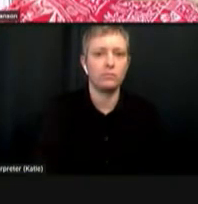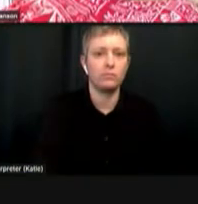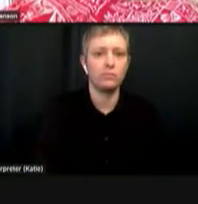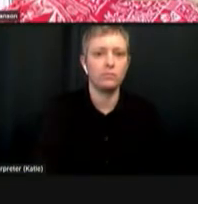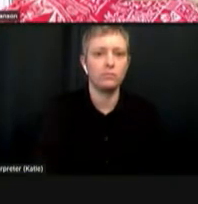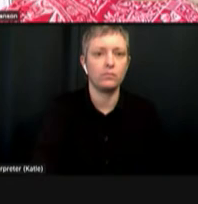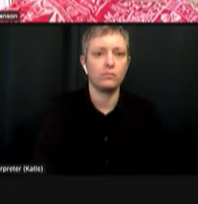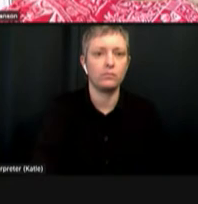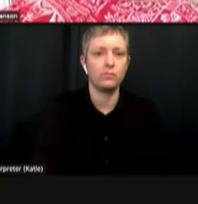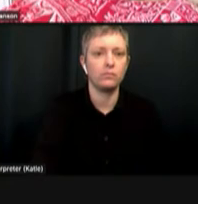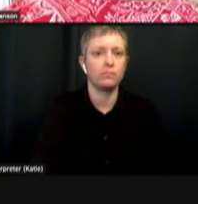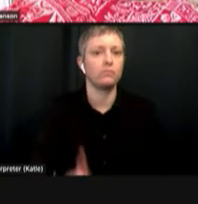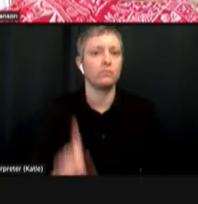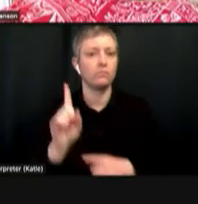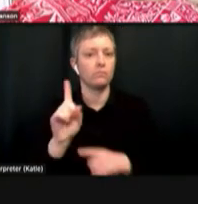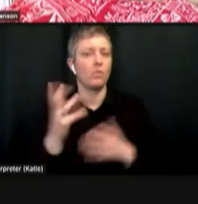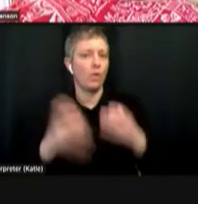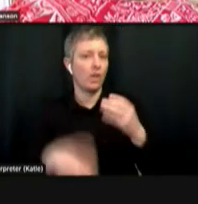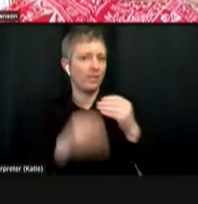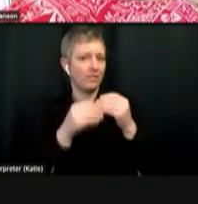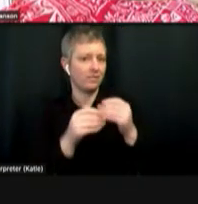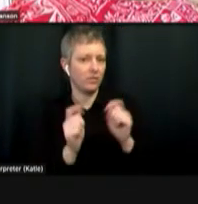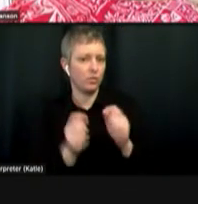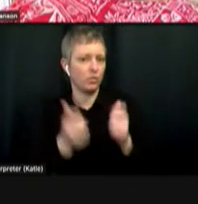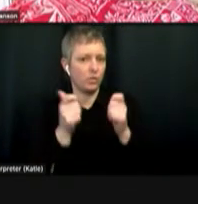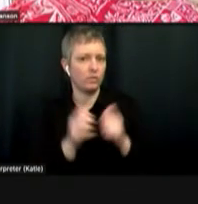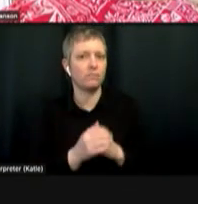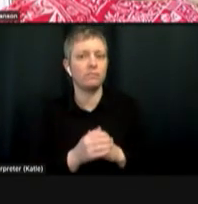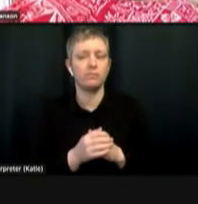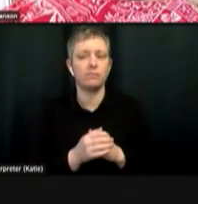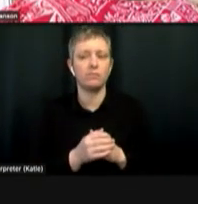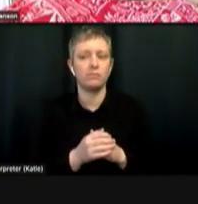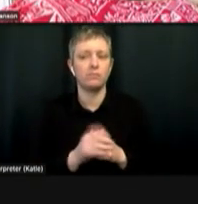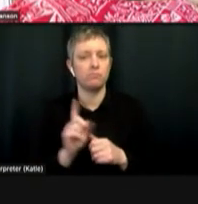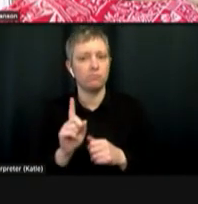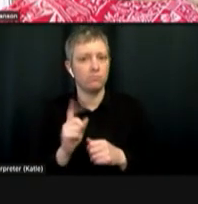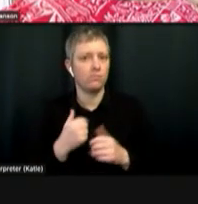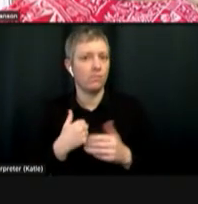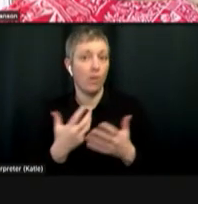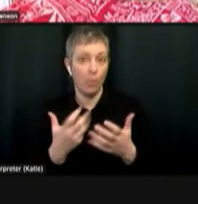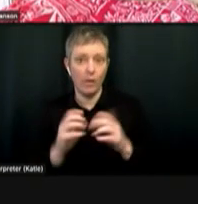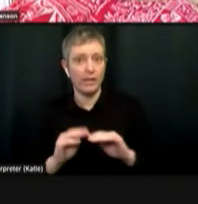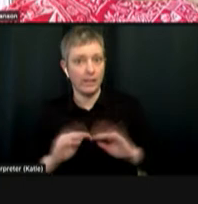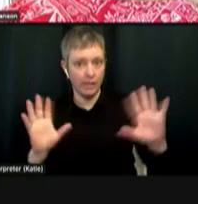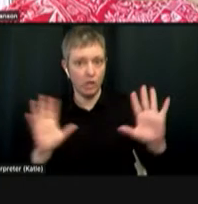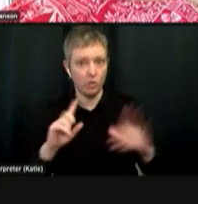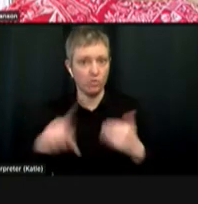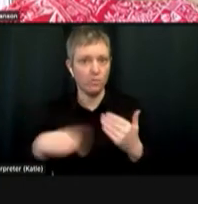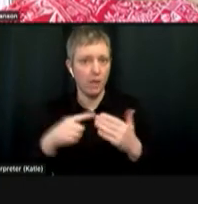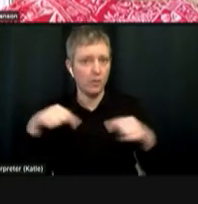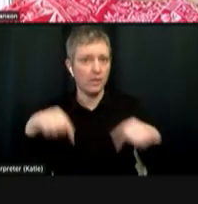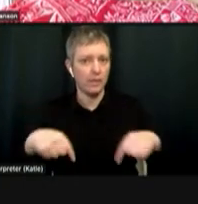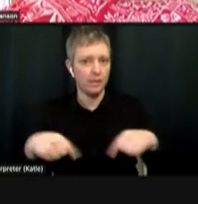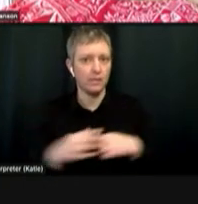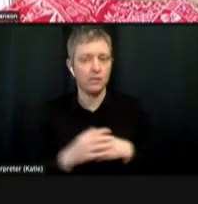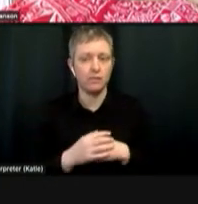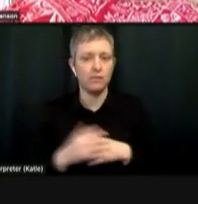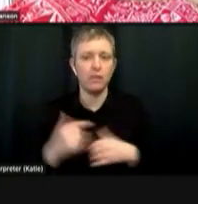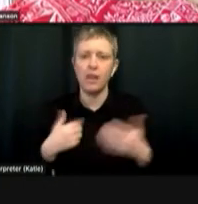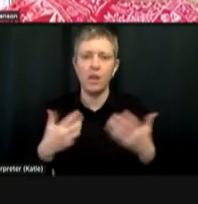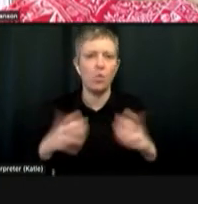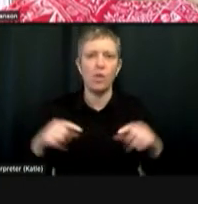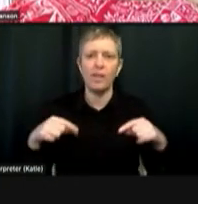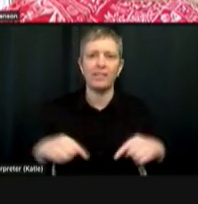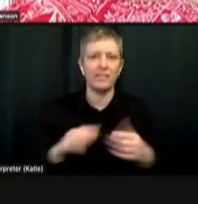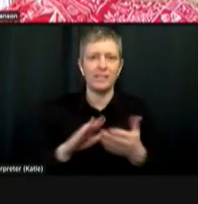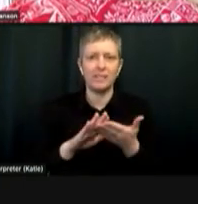quick statement that I really don't really want to be clear about this. I don't want this to be a punitive thing